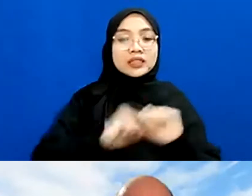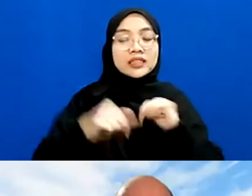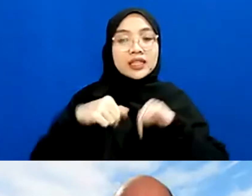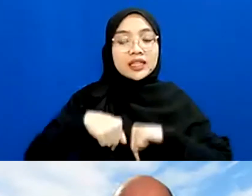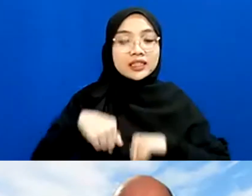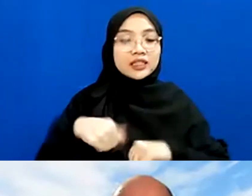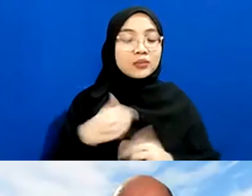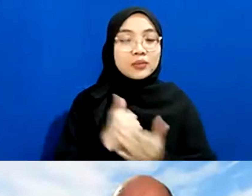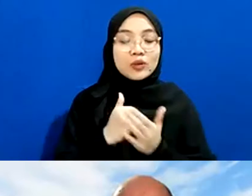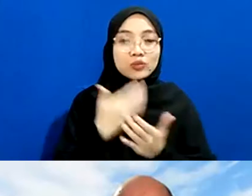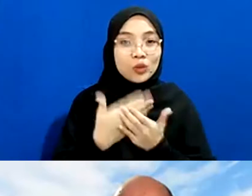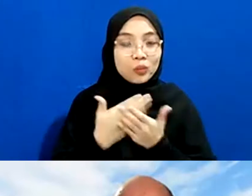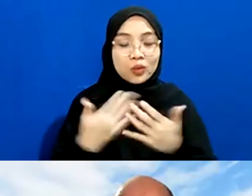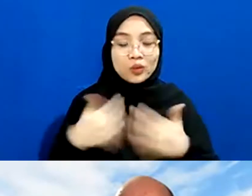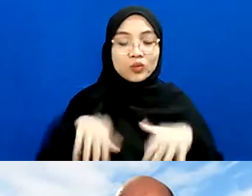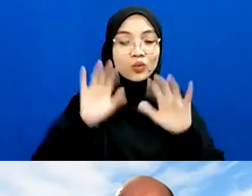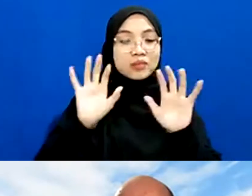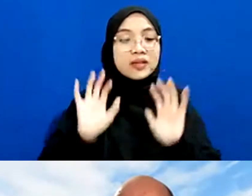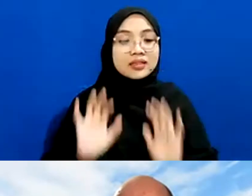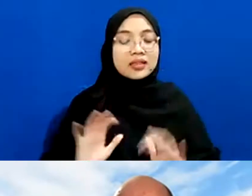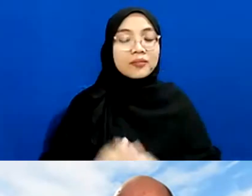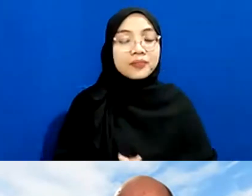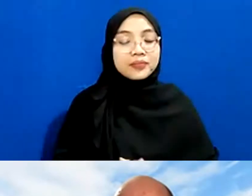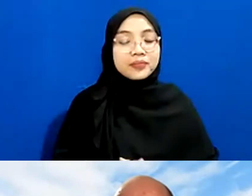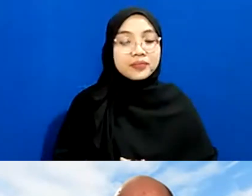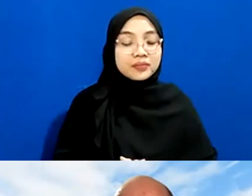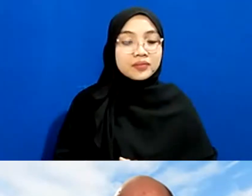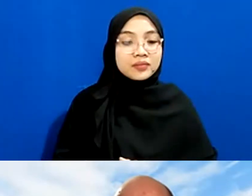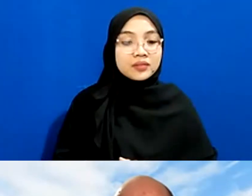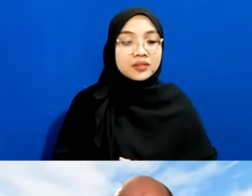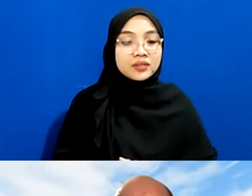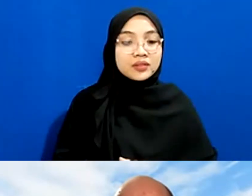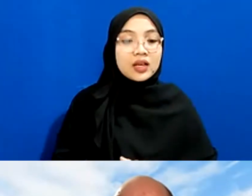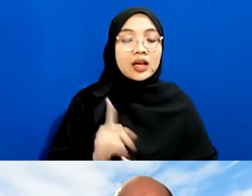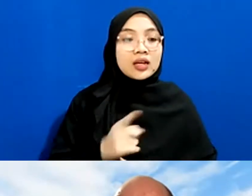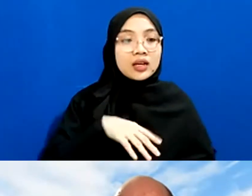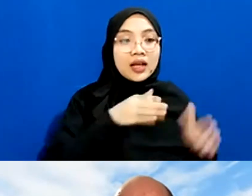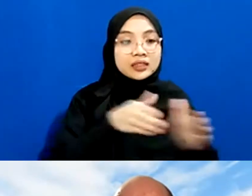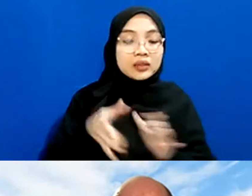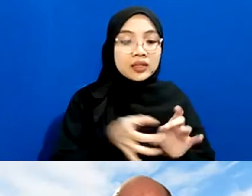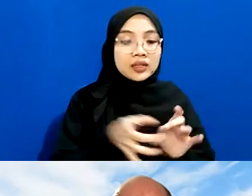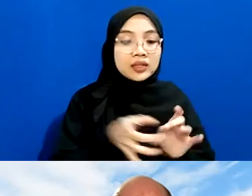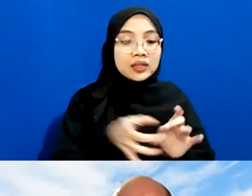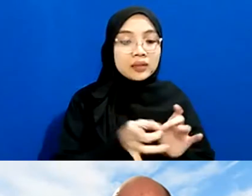think from these different aspects of this